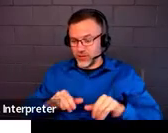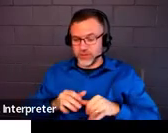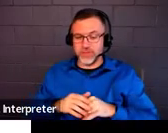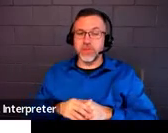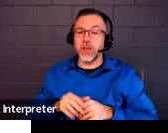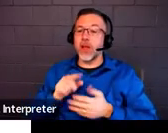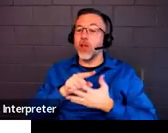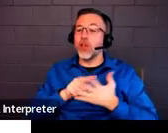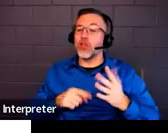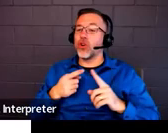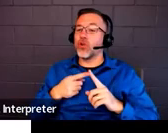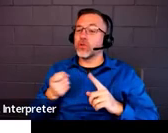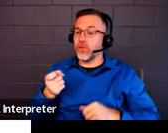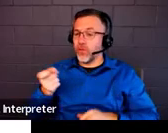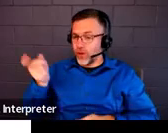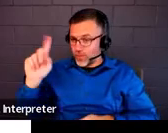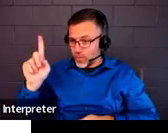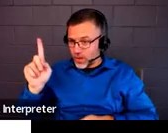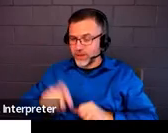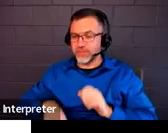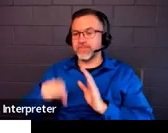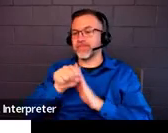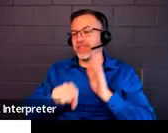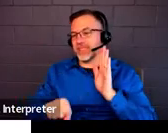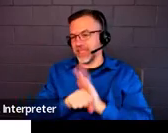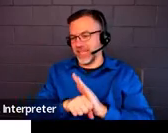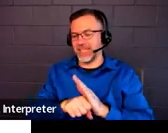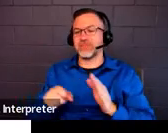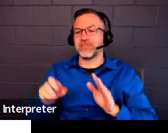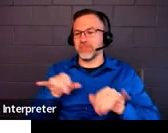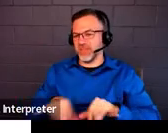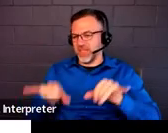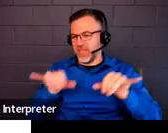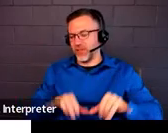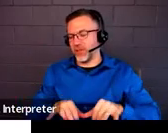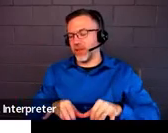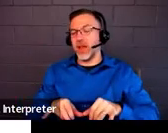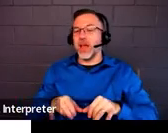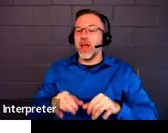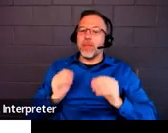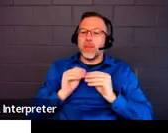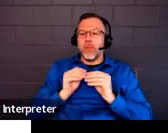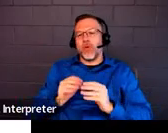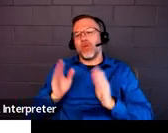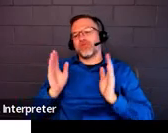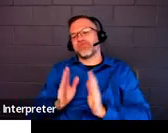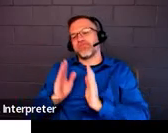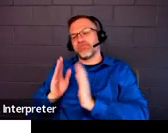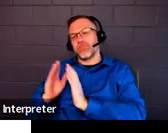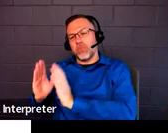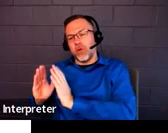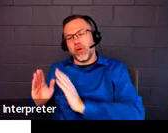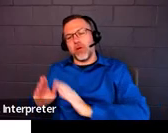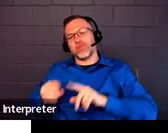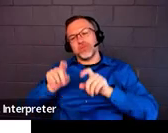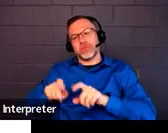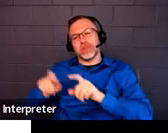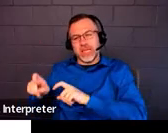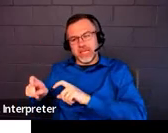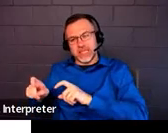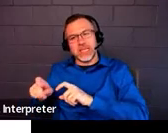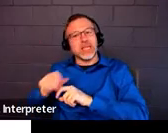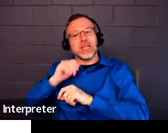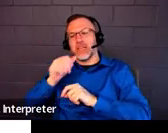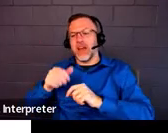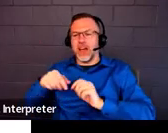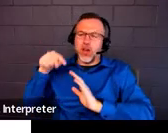state grade level standards, but they are smaller, more accessible chunks, reduced significantly